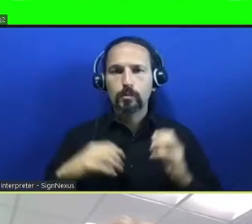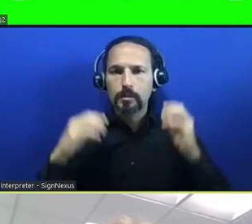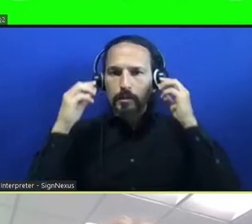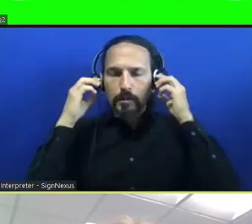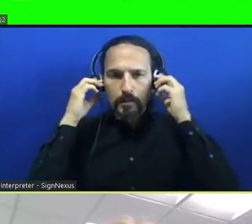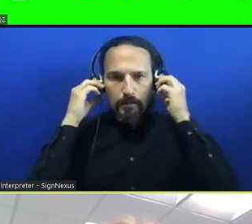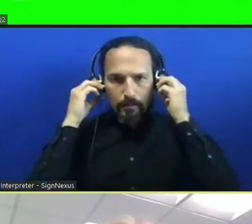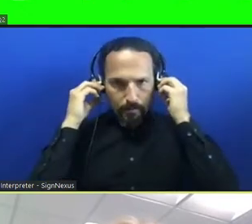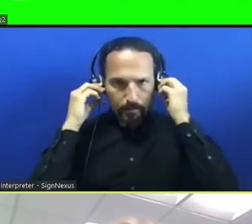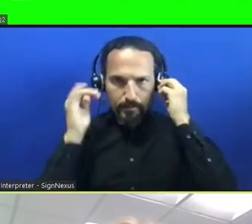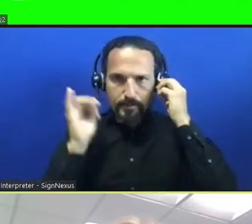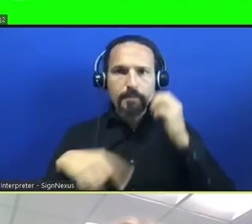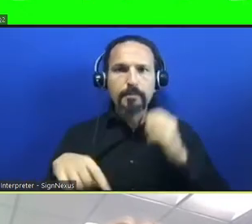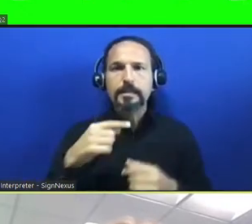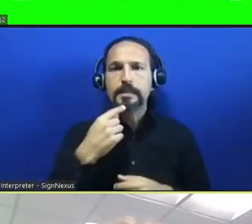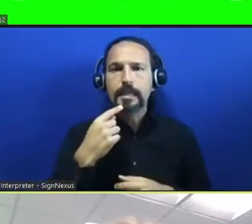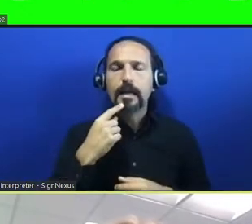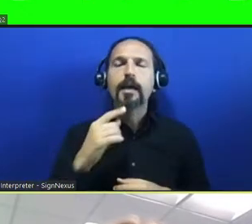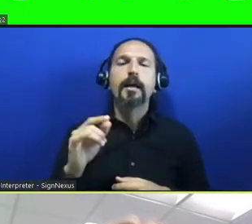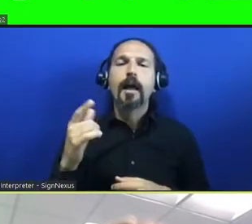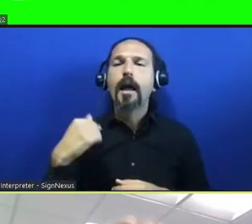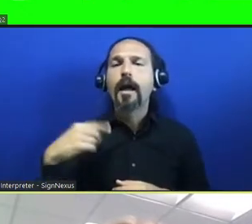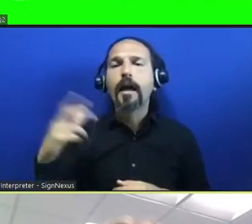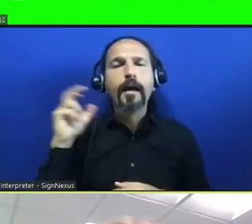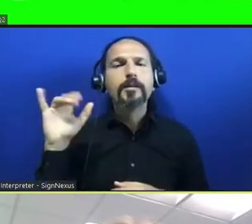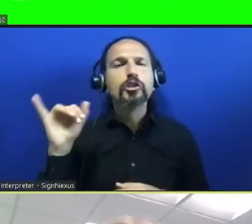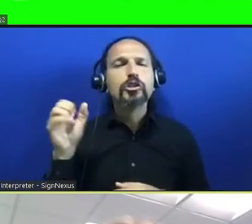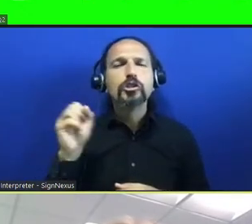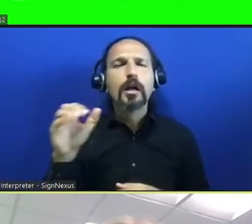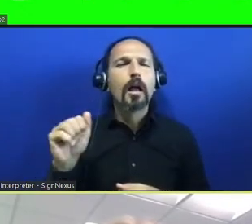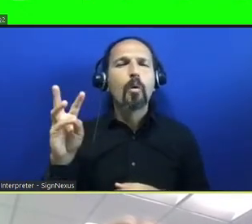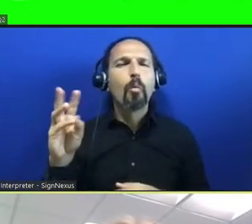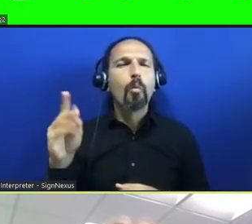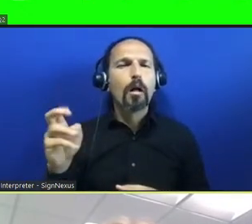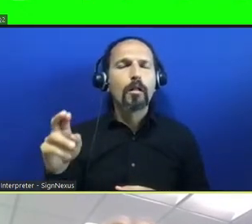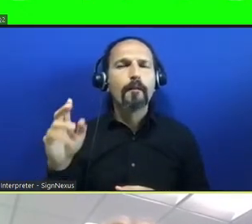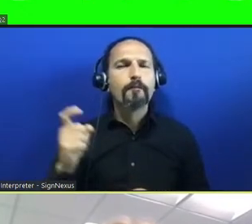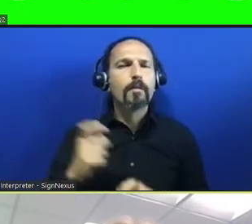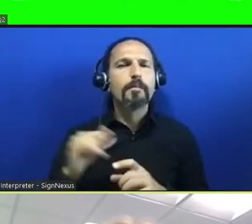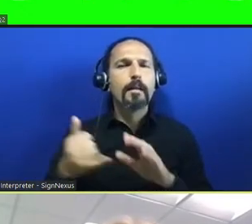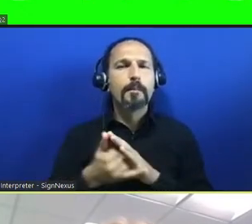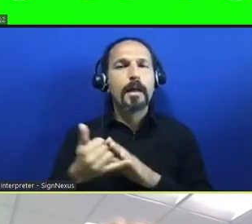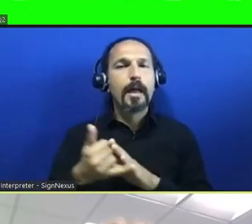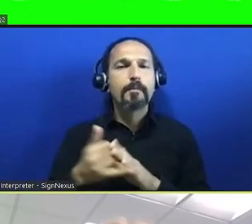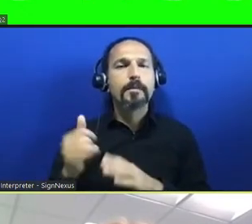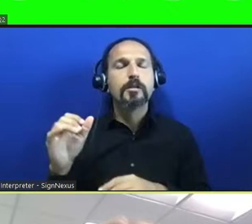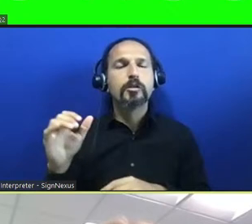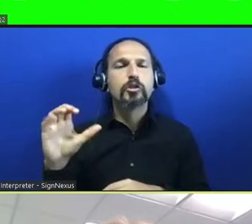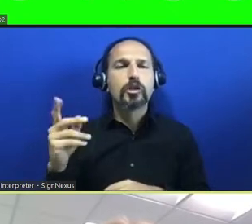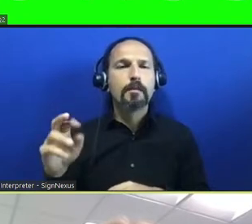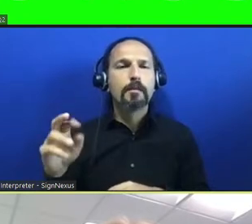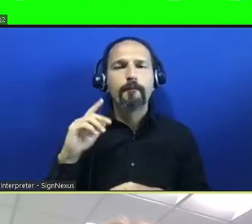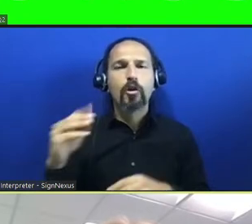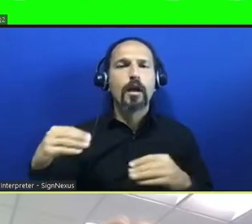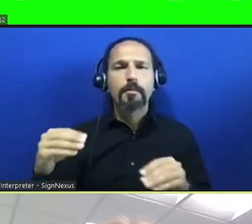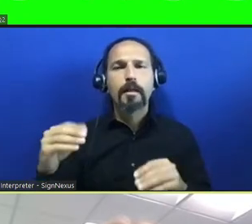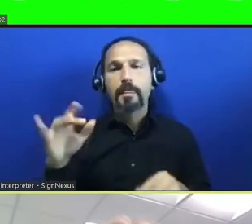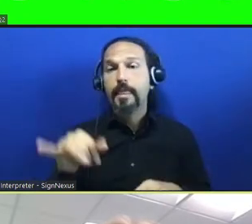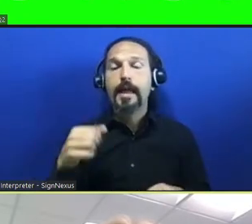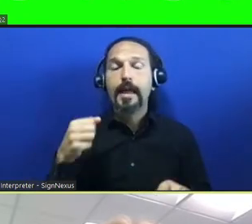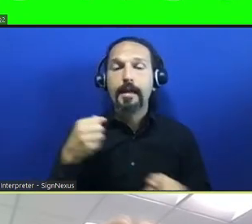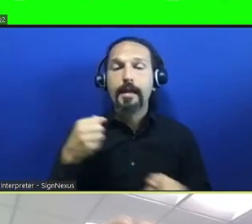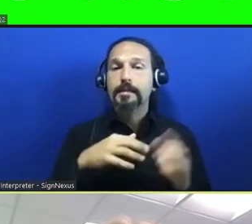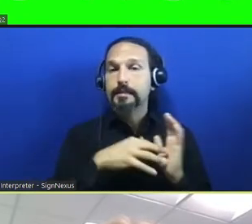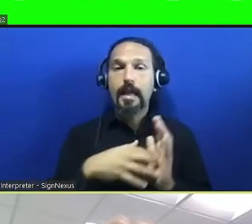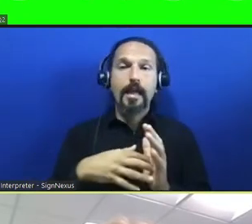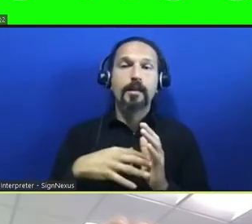everyone else is saying here I heard Jessica Walker from the Manhattan Chamber of Commerce I do suggest that they're in an economic impact study